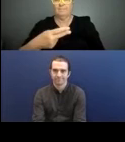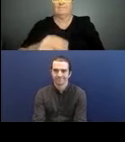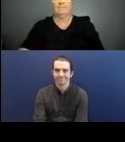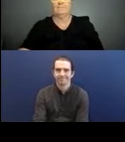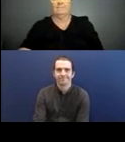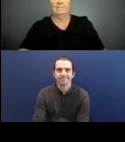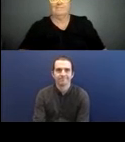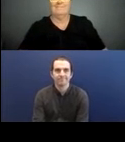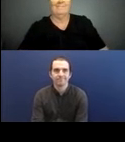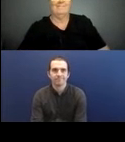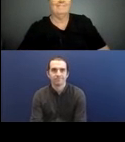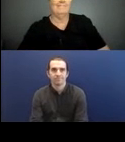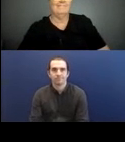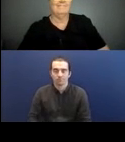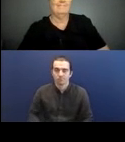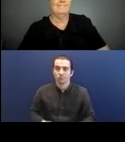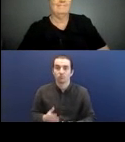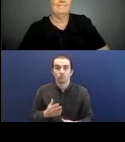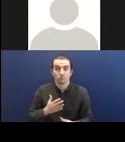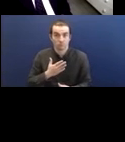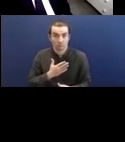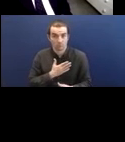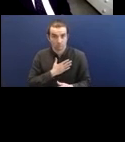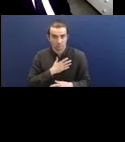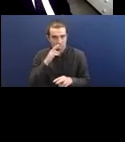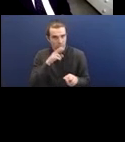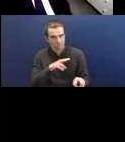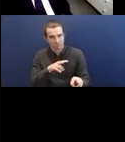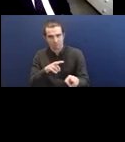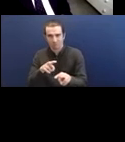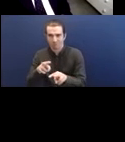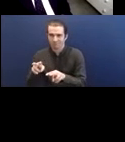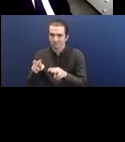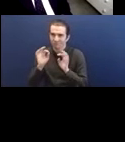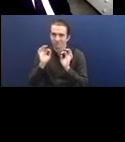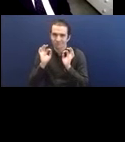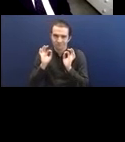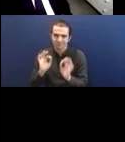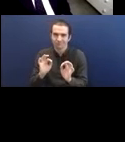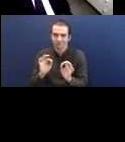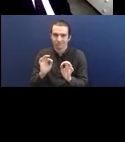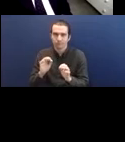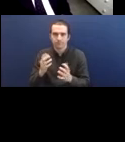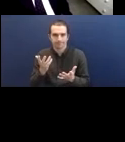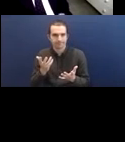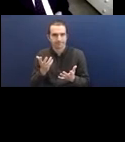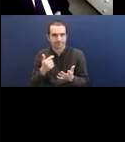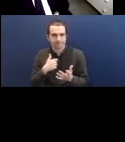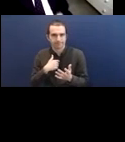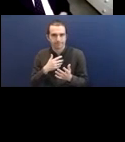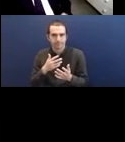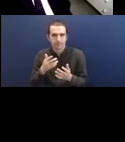parents can see the child's work. Whoever is coming to visit the child's class can see the